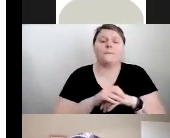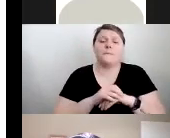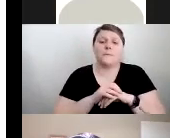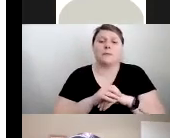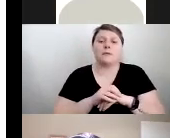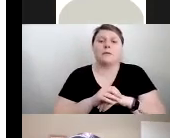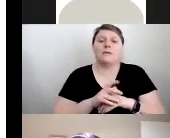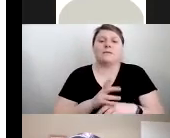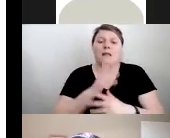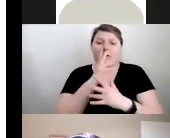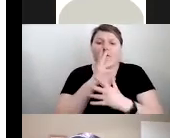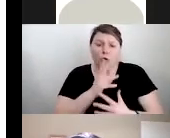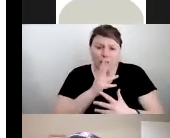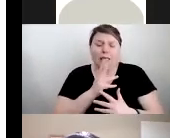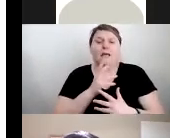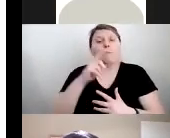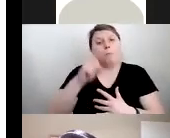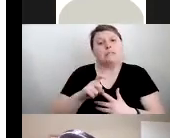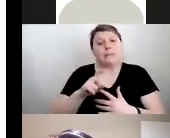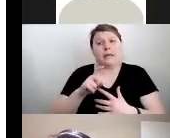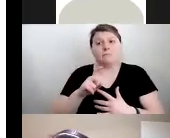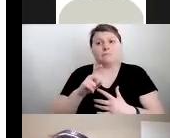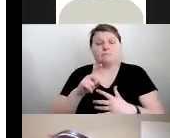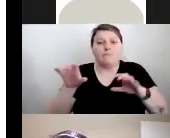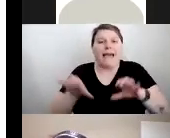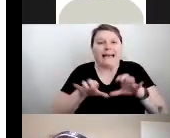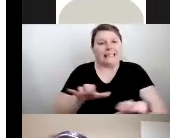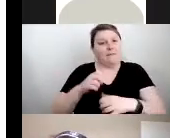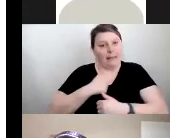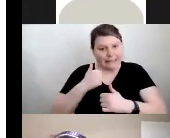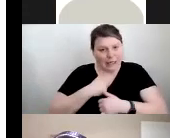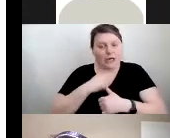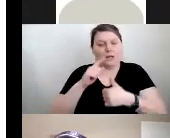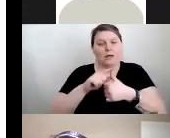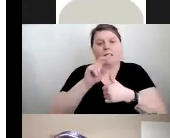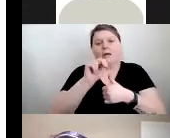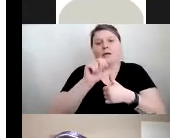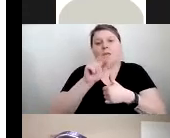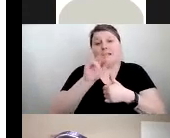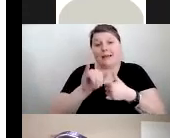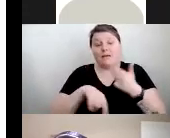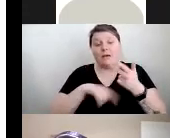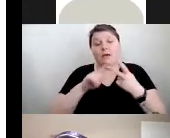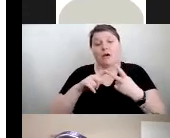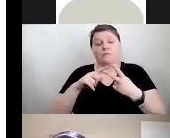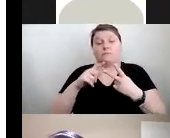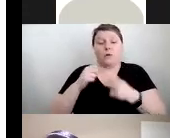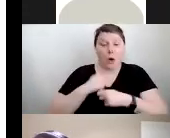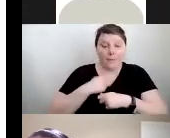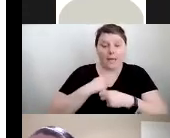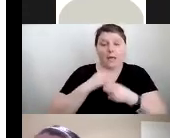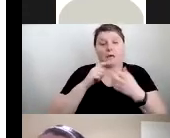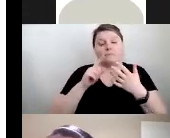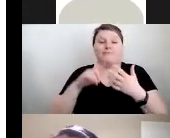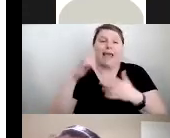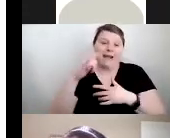much have to be an active duty person in either the Navy, the Army, and sometimes the Air Force, although there are occasionally overseas